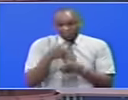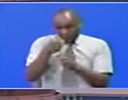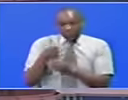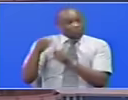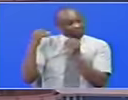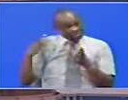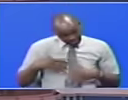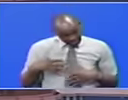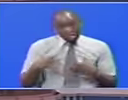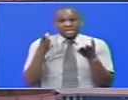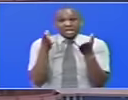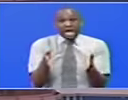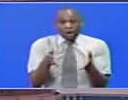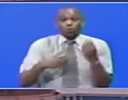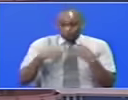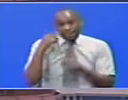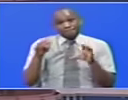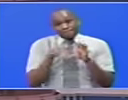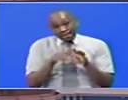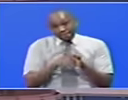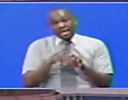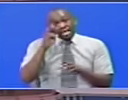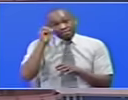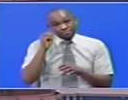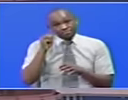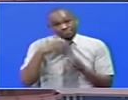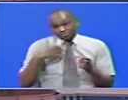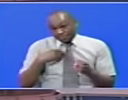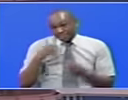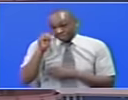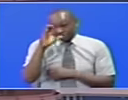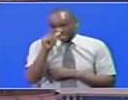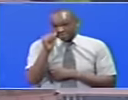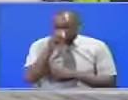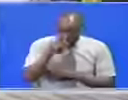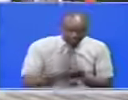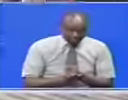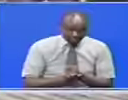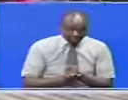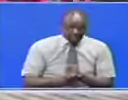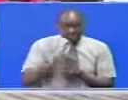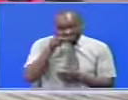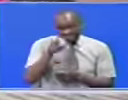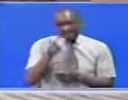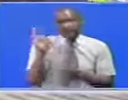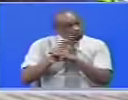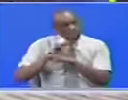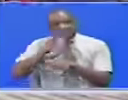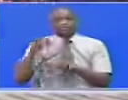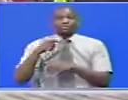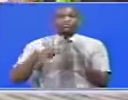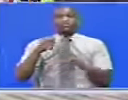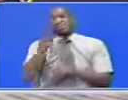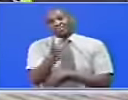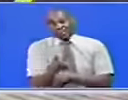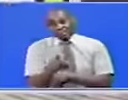it has already one member of county assembly, that is Nyangores Ward in Bomet County. And what